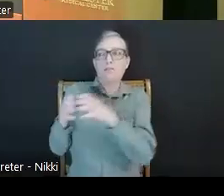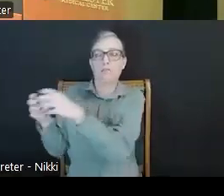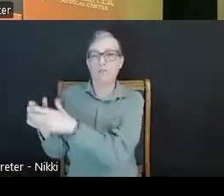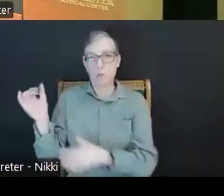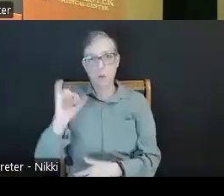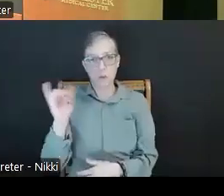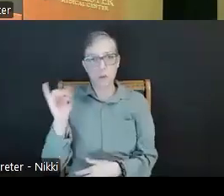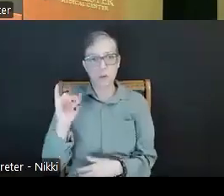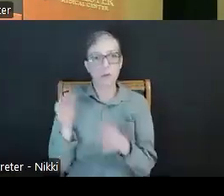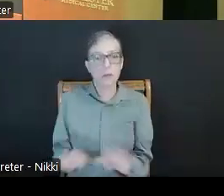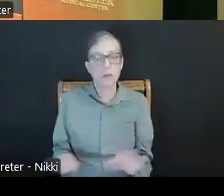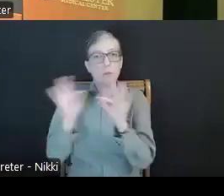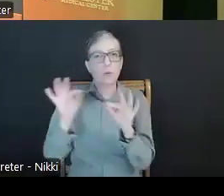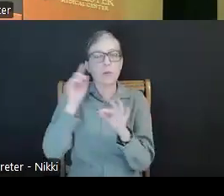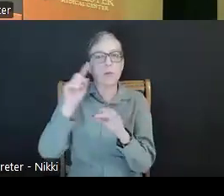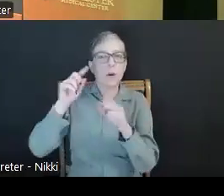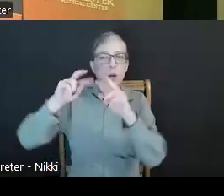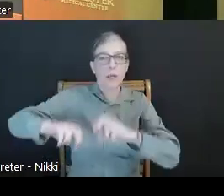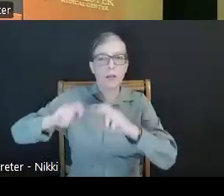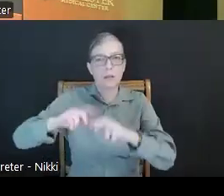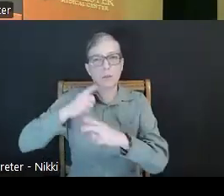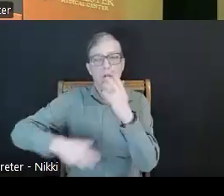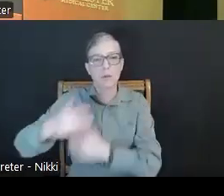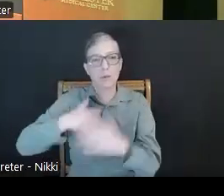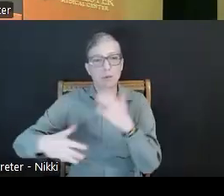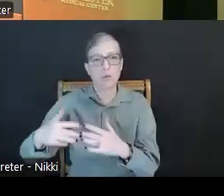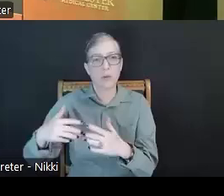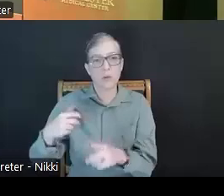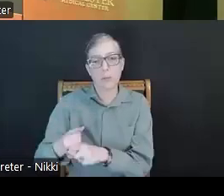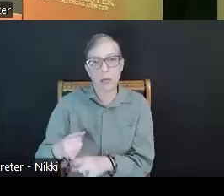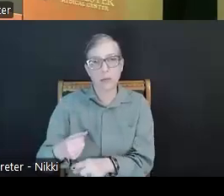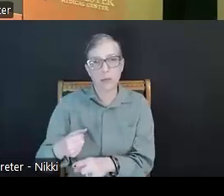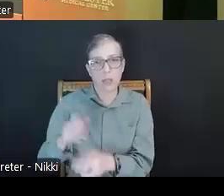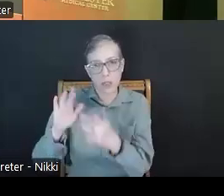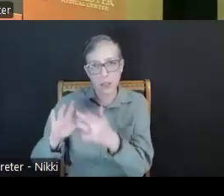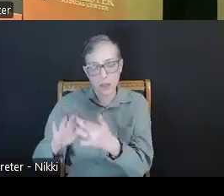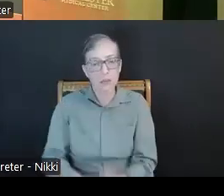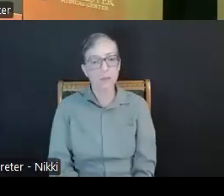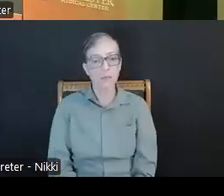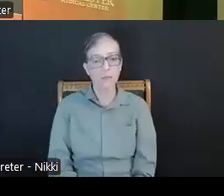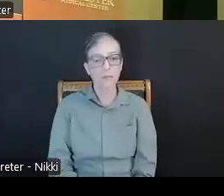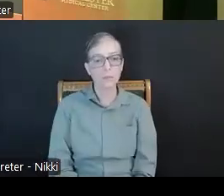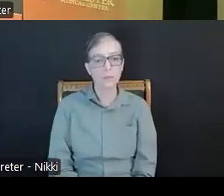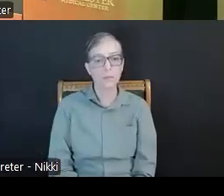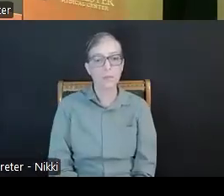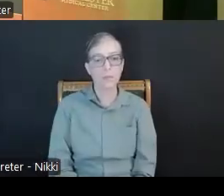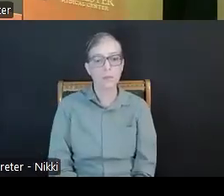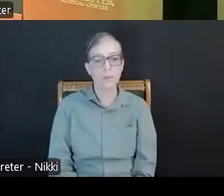social network analysis concepts that we're measuring. One important thing I wanted to touch on quickly is